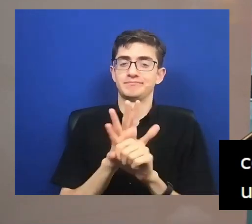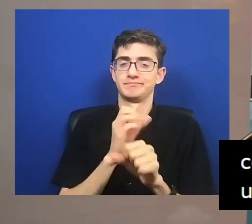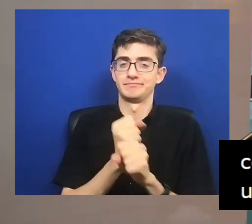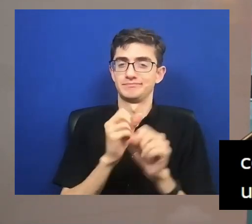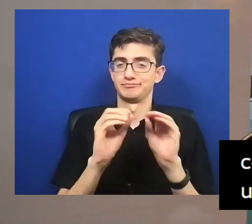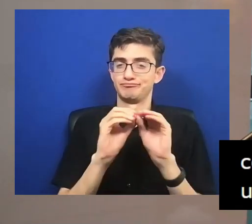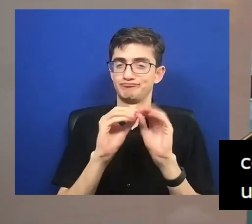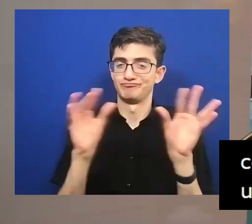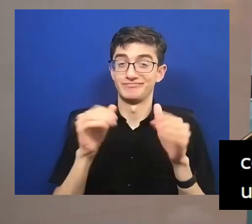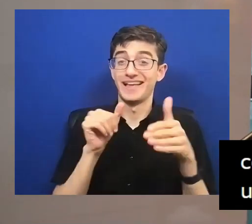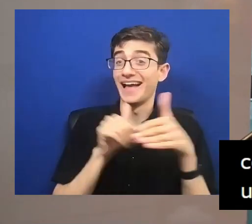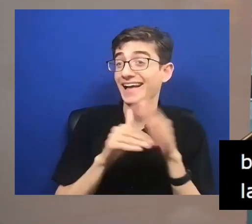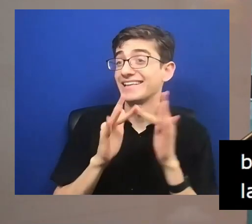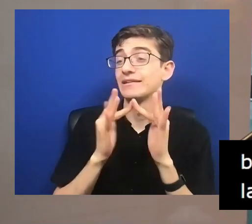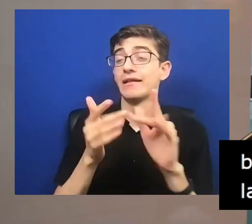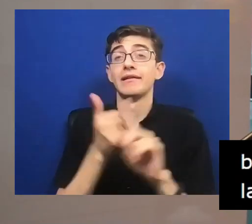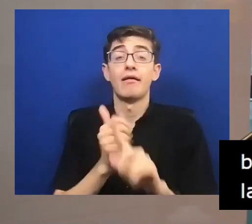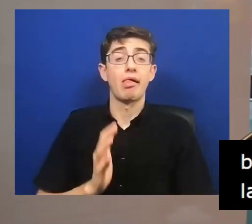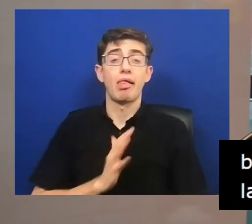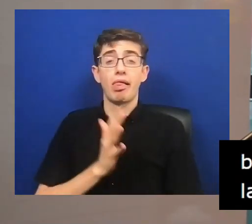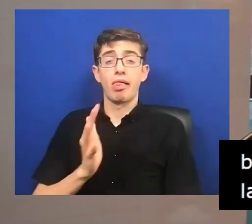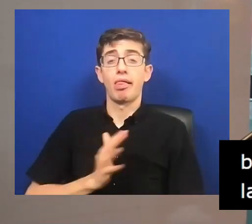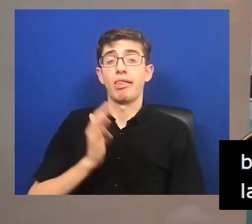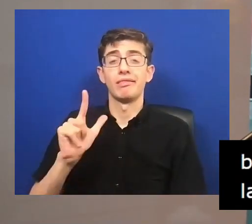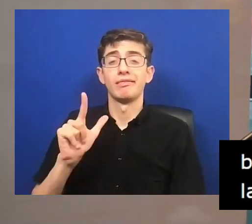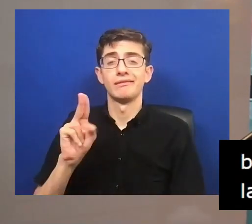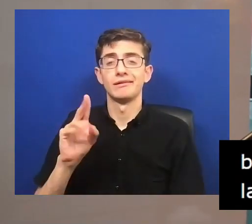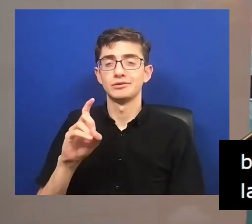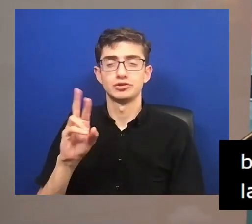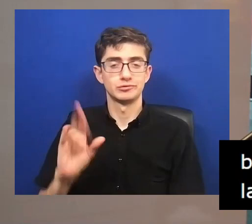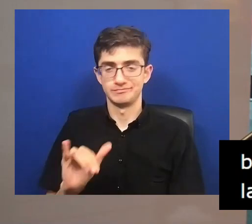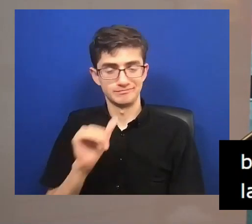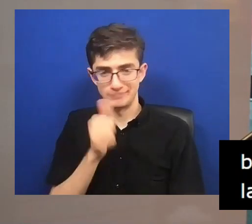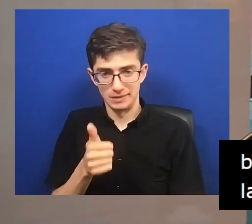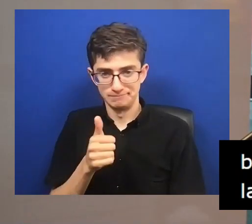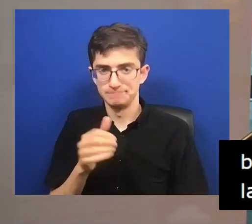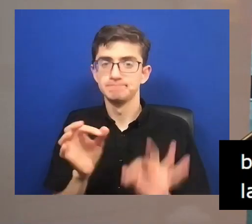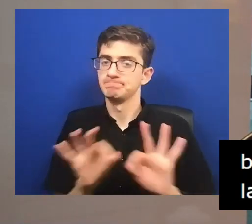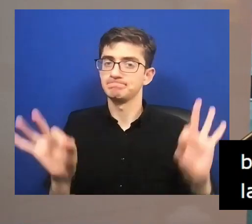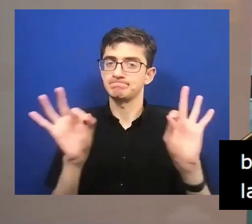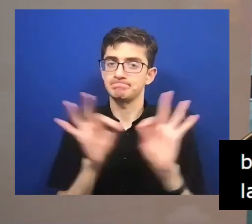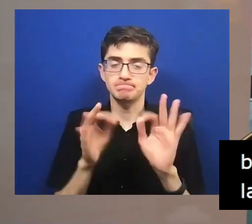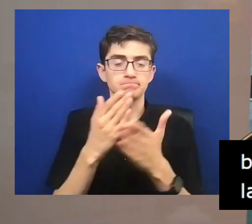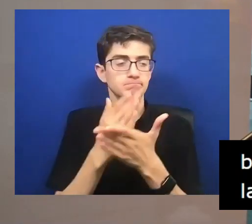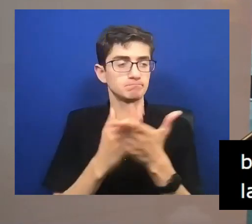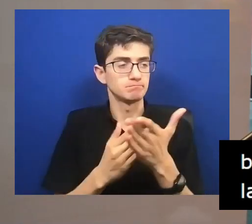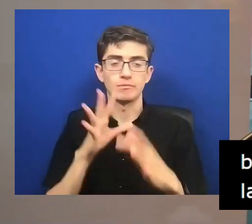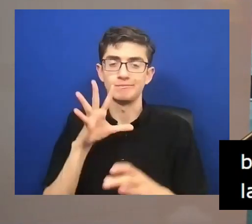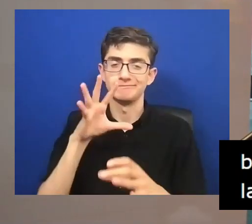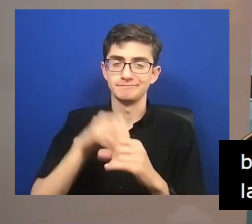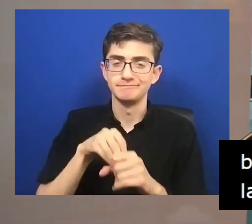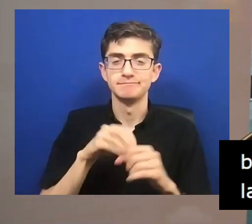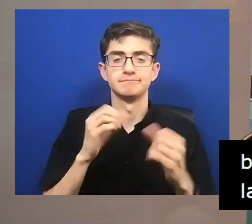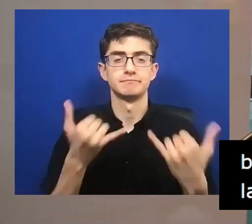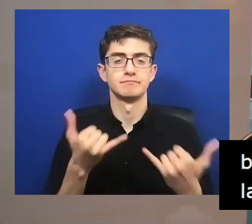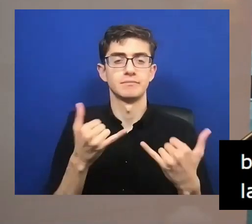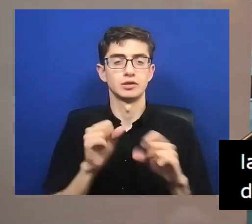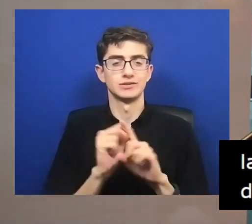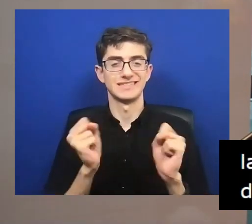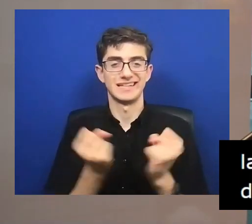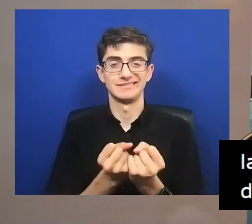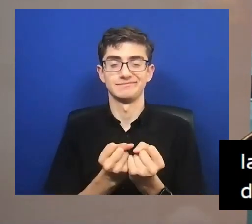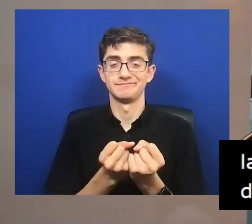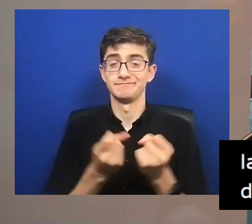luxury. It is an essential component to fully participating in our modern society. At the beginning of the pandemic, hundreds